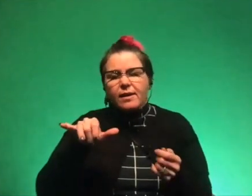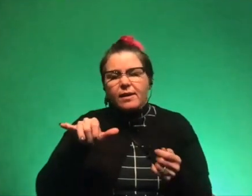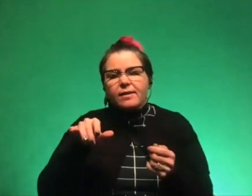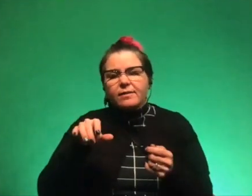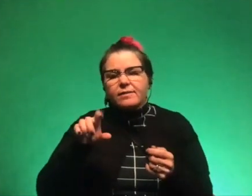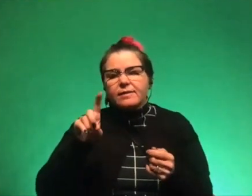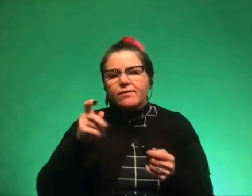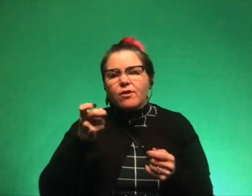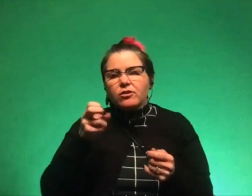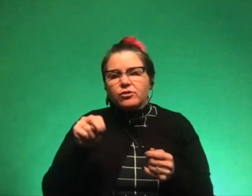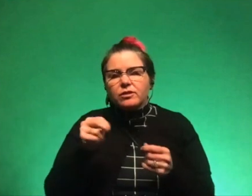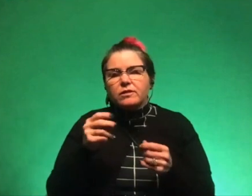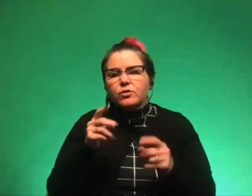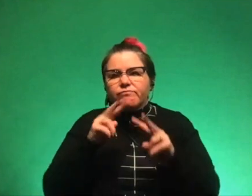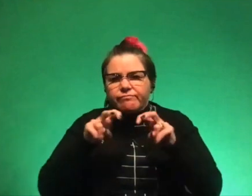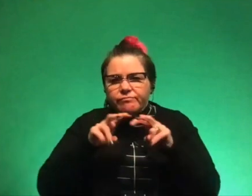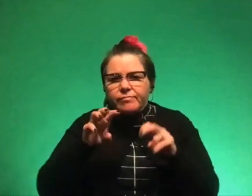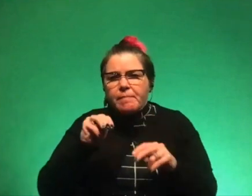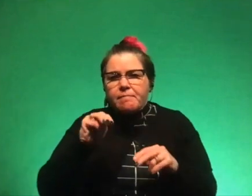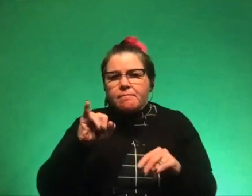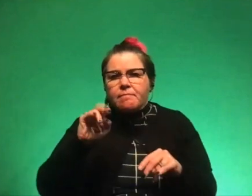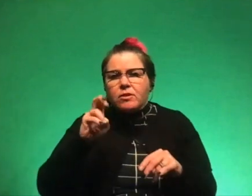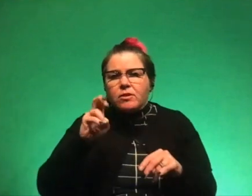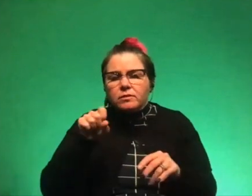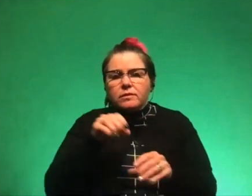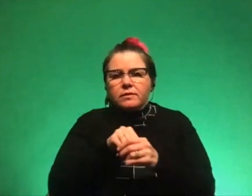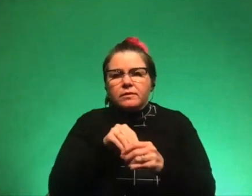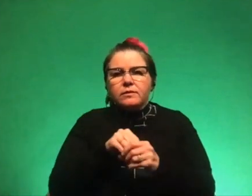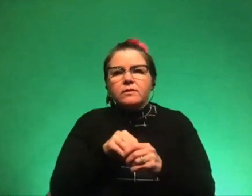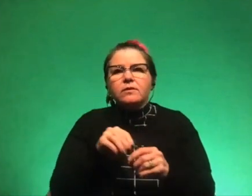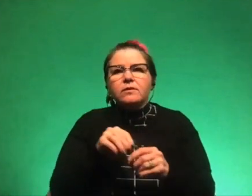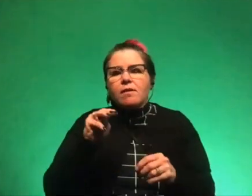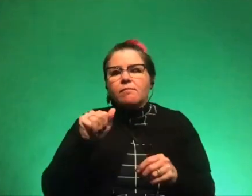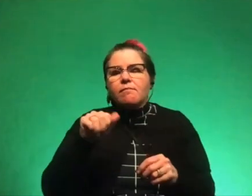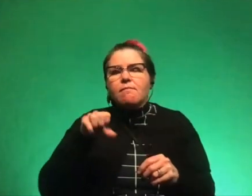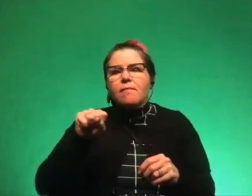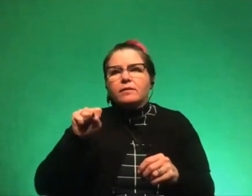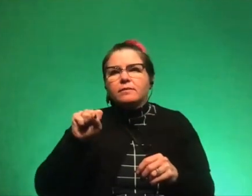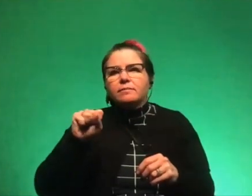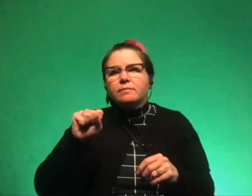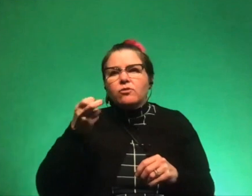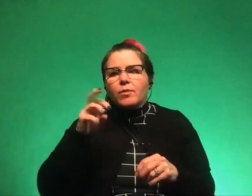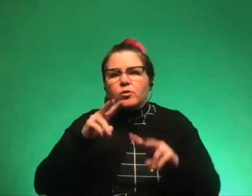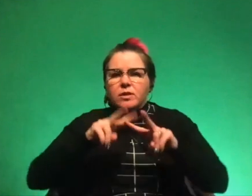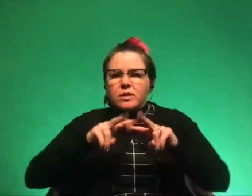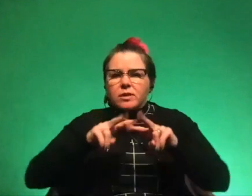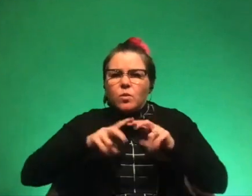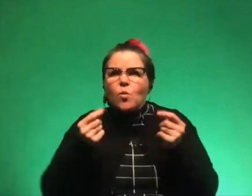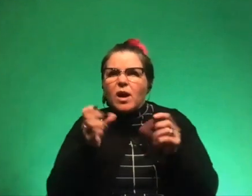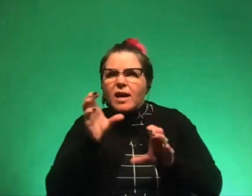look at the mineralogy, like to look at the minerals, or like mass spectrometers to work out the chemical components. So yeah,